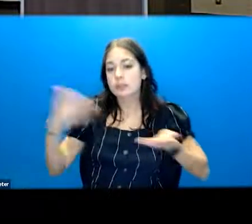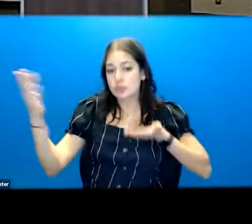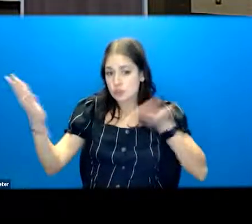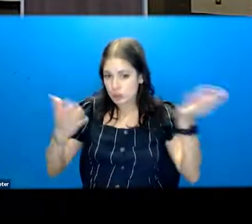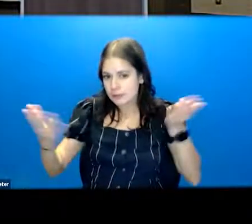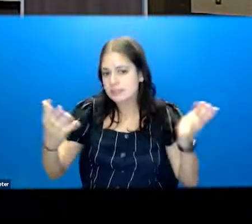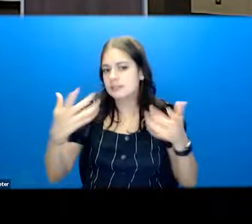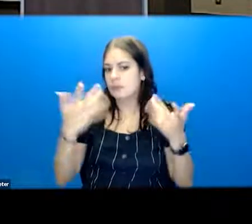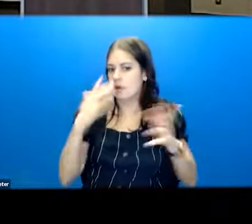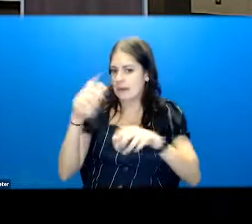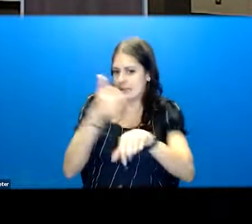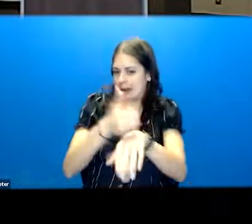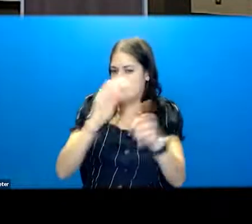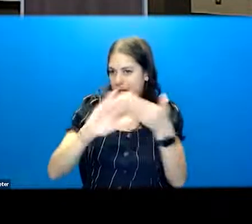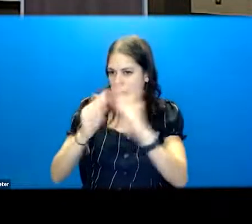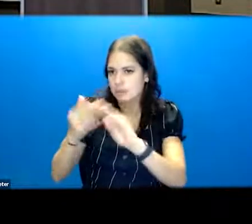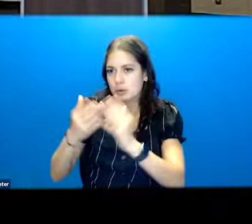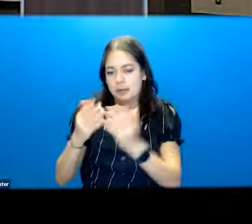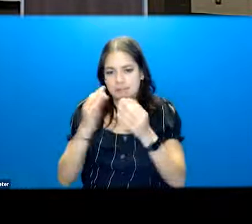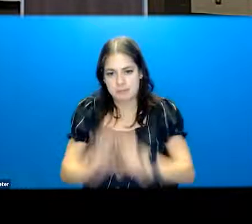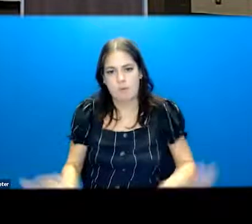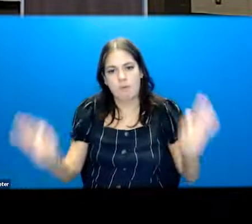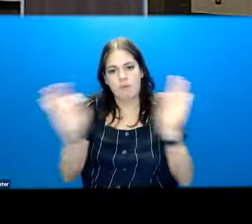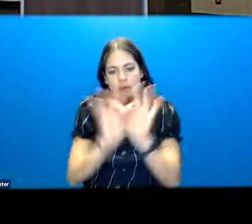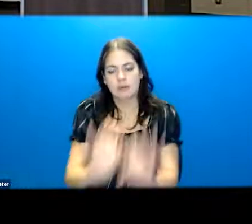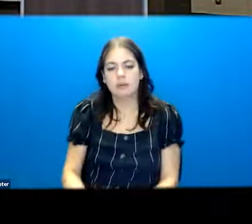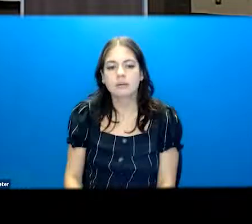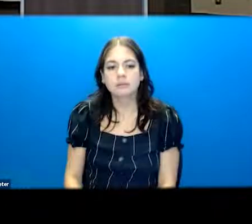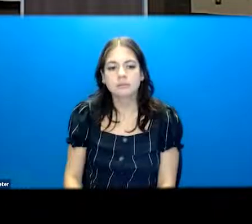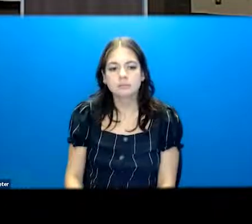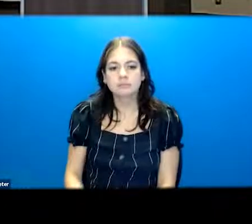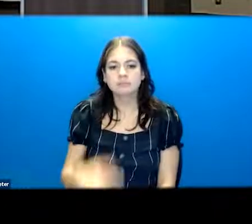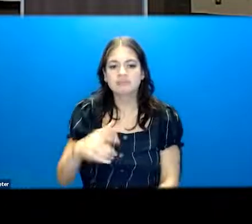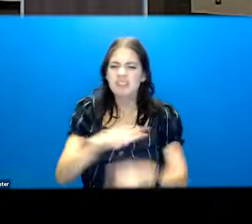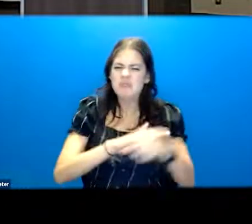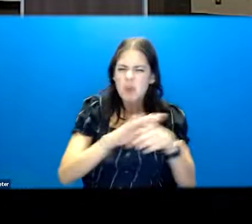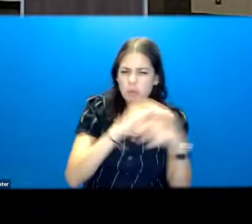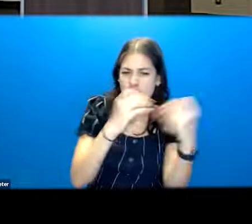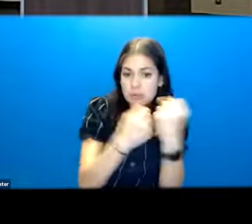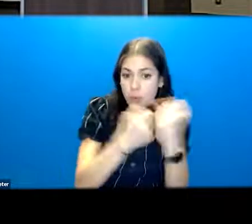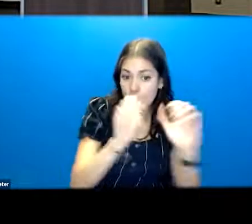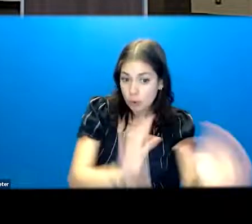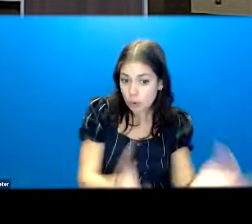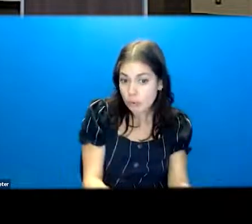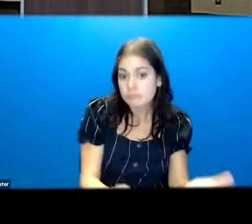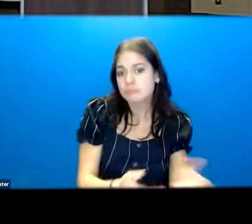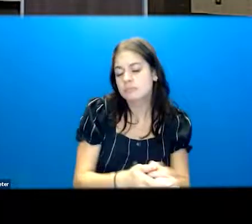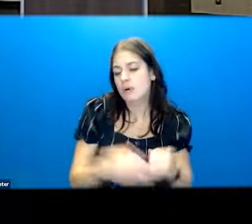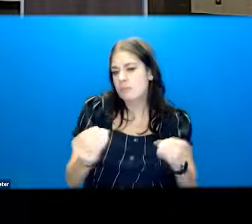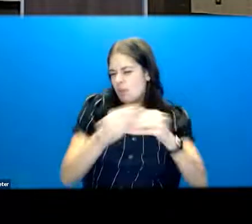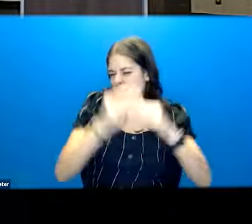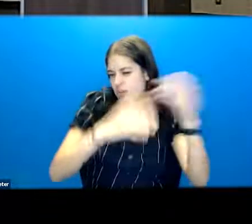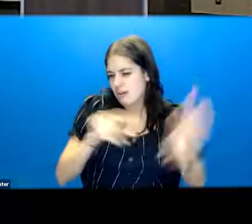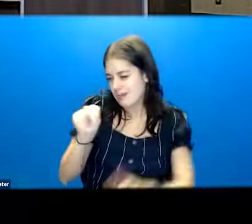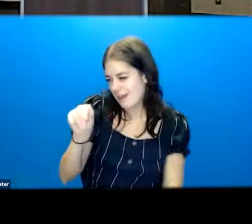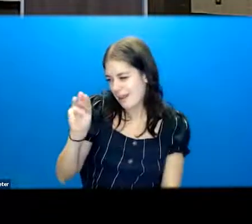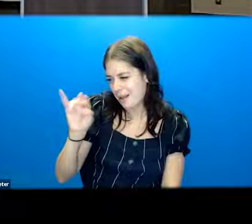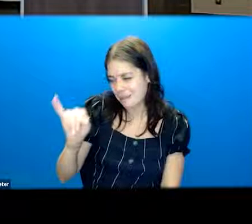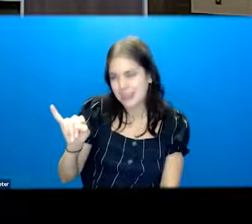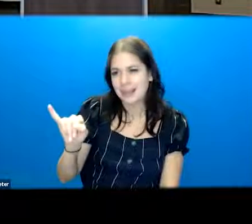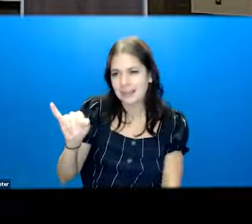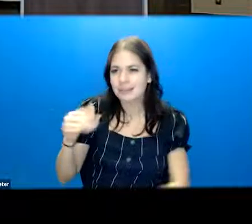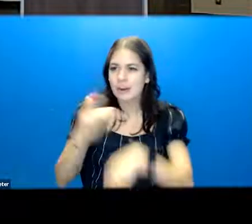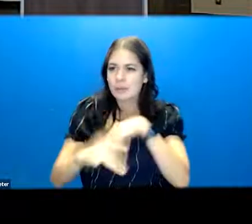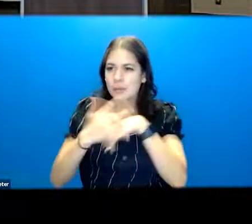within the community is another big one as well. Are there local support groups beyond NAMI that are available for